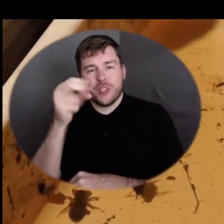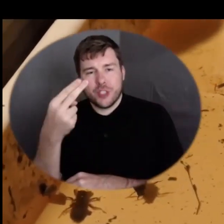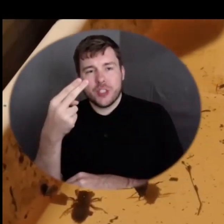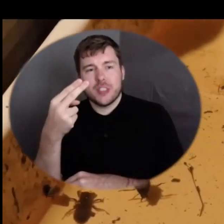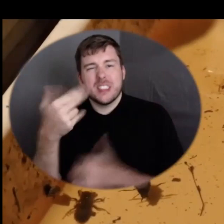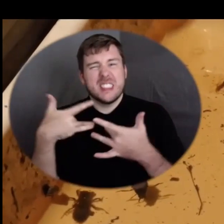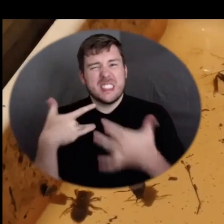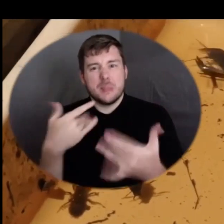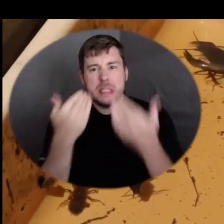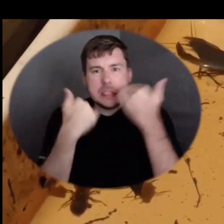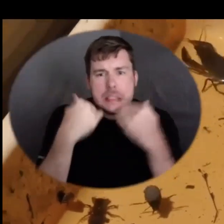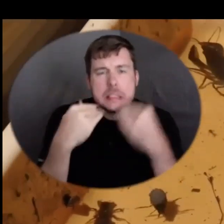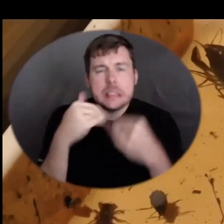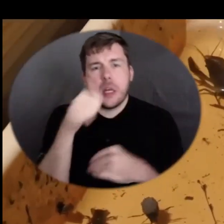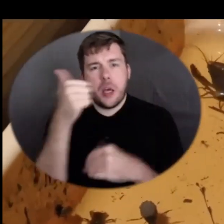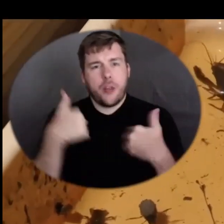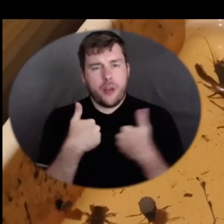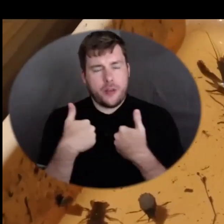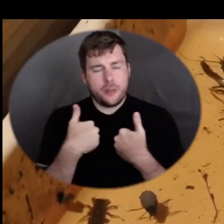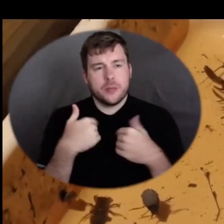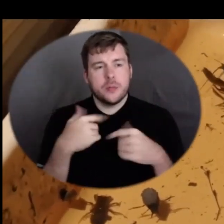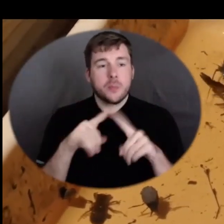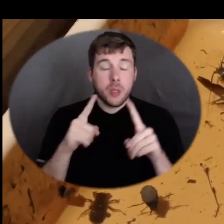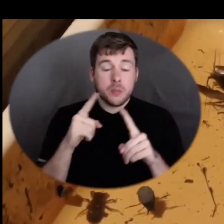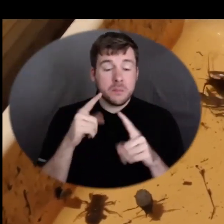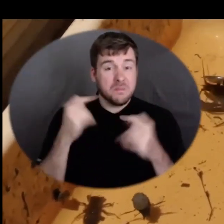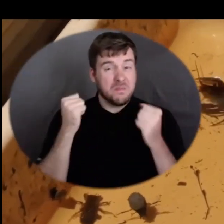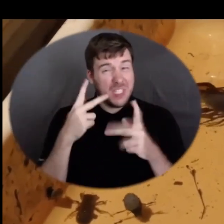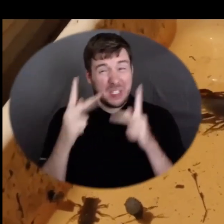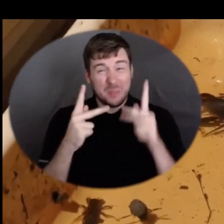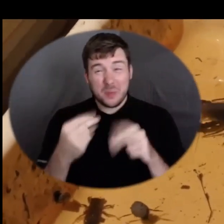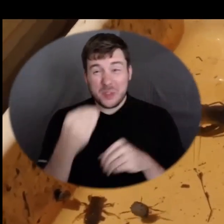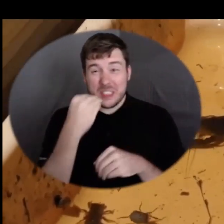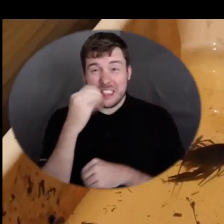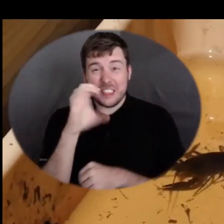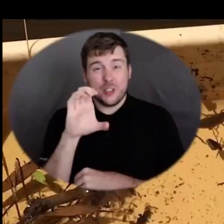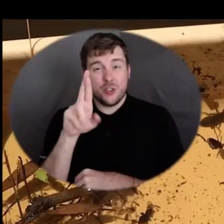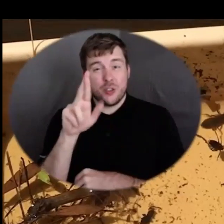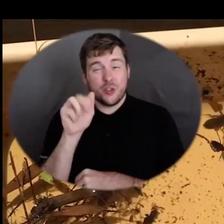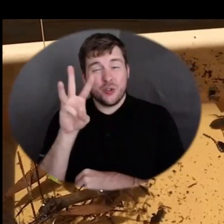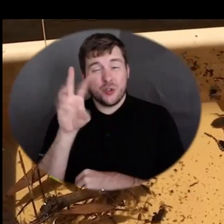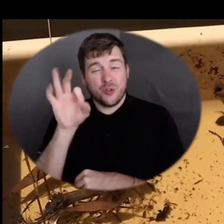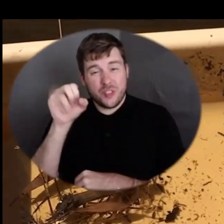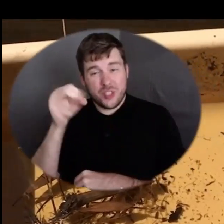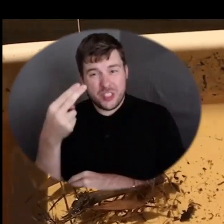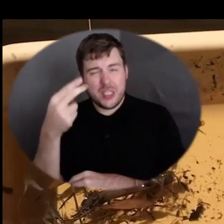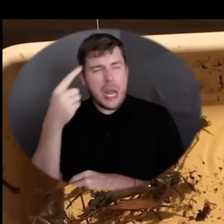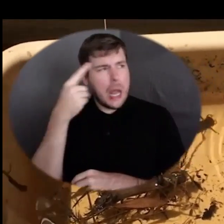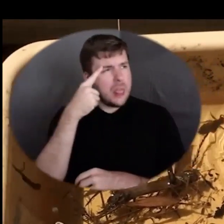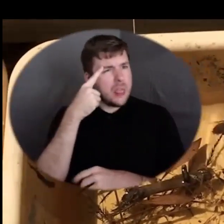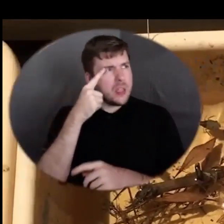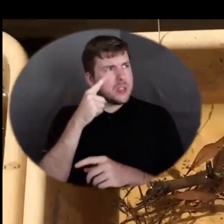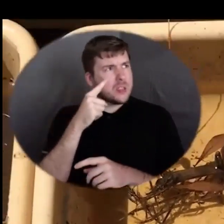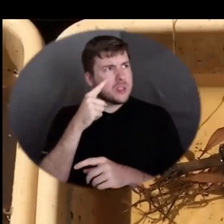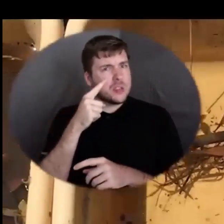part of that. But it's a pretty cool thing. A lot of people use these in the fish industry as food. So they can go out and catch these.